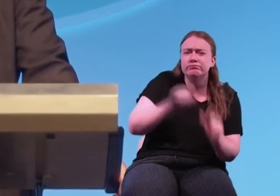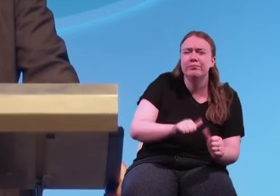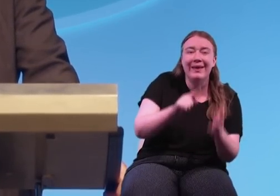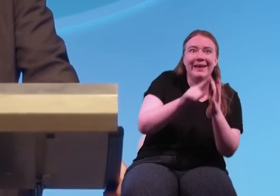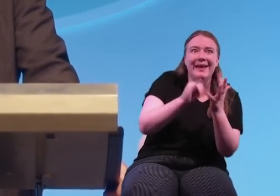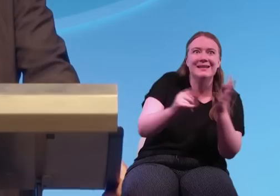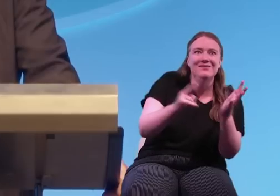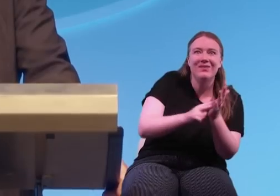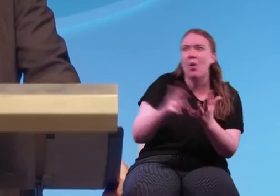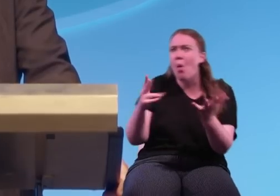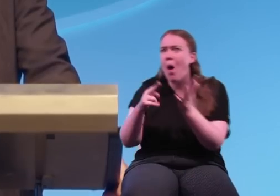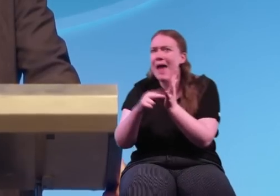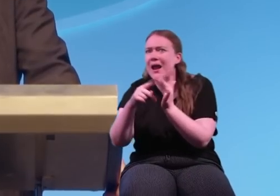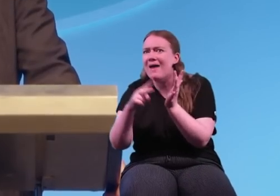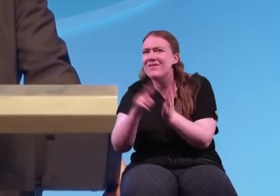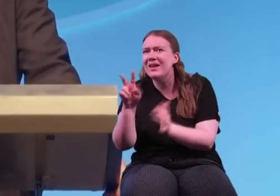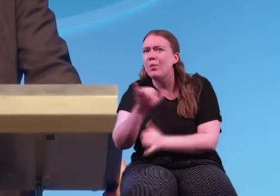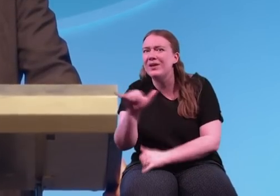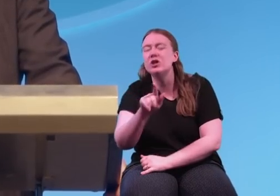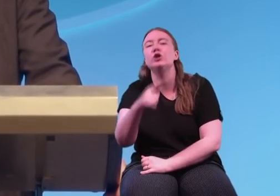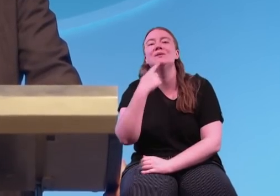you will be right on track.